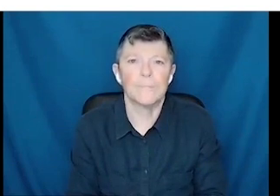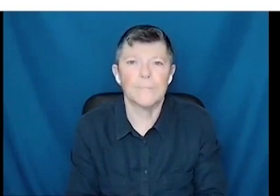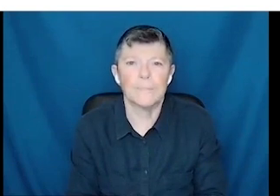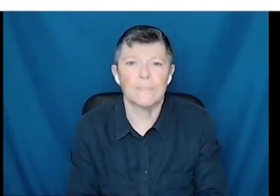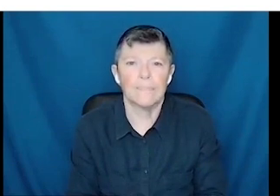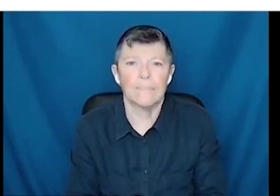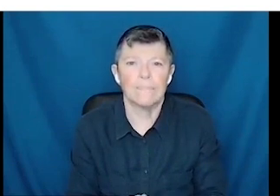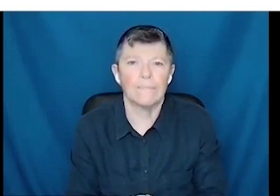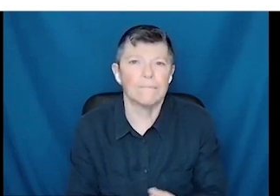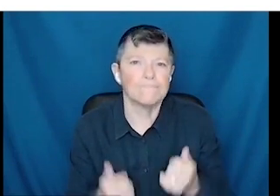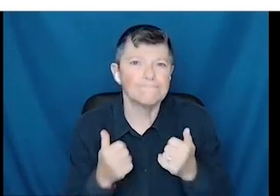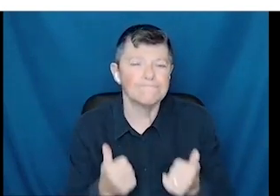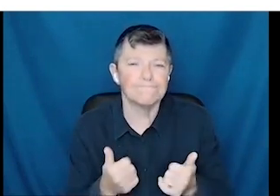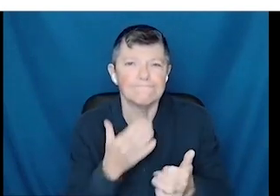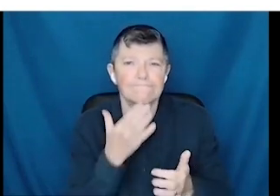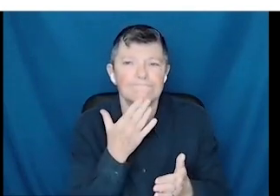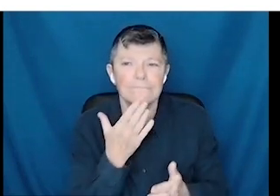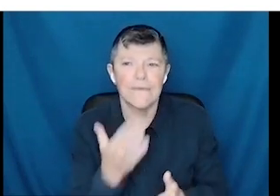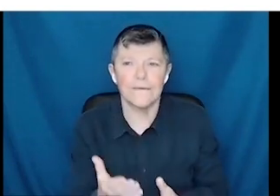Great, thank you.